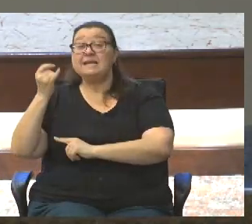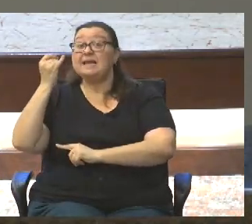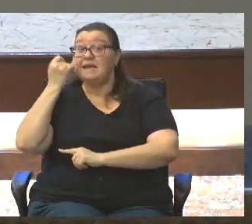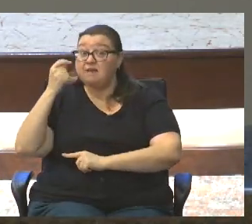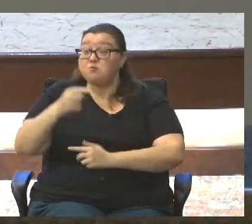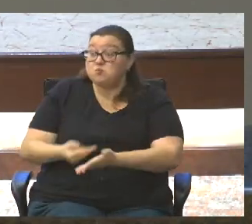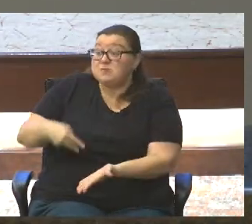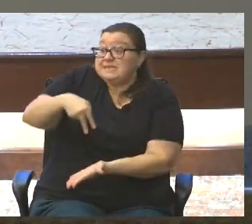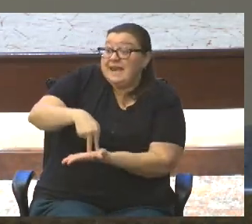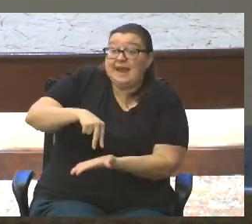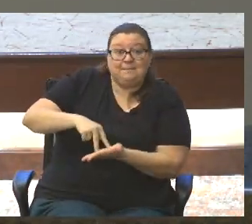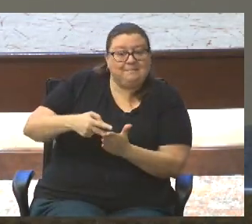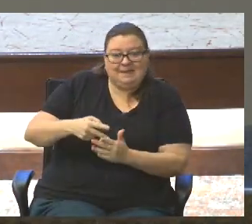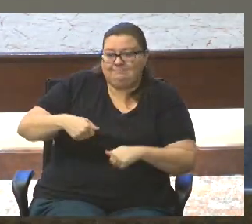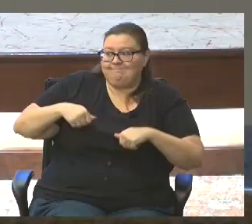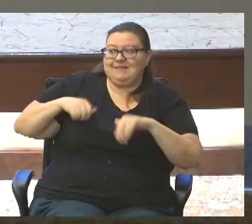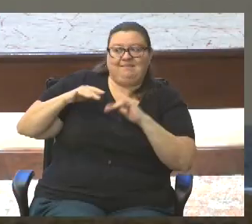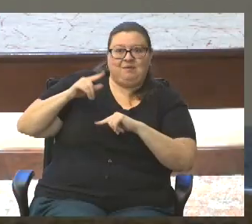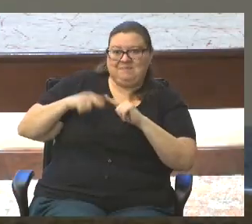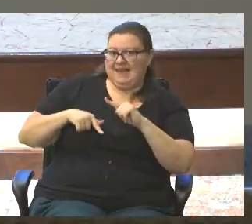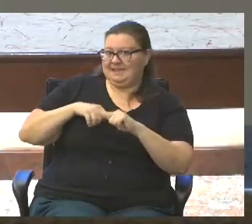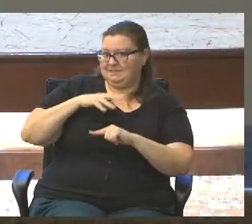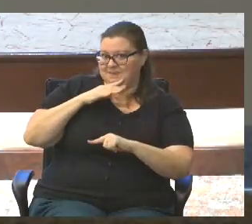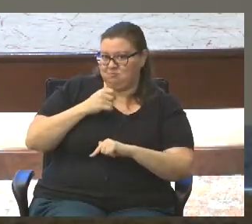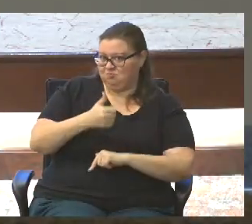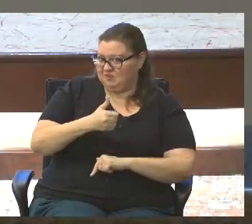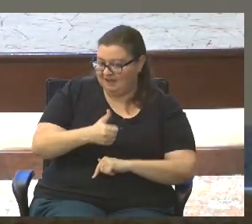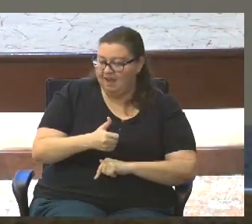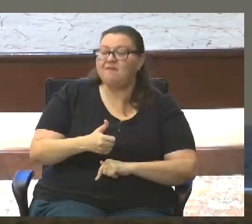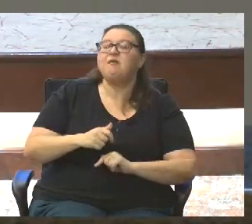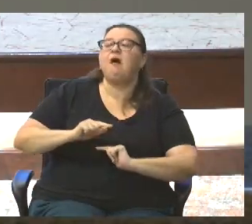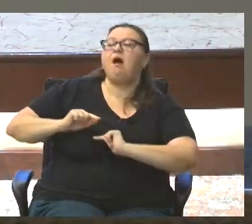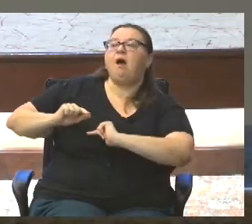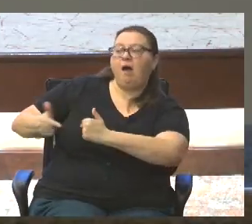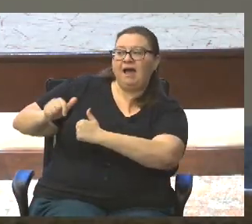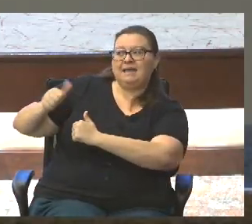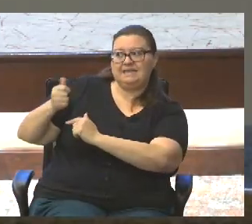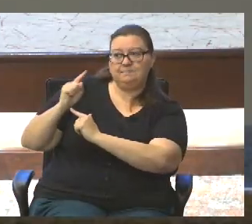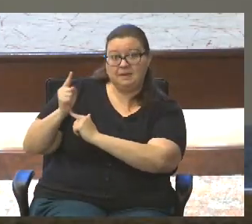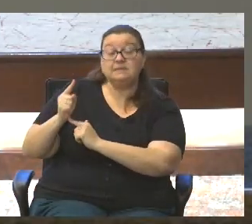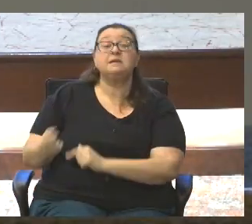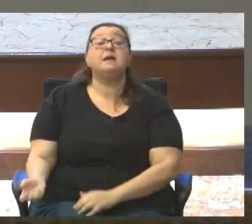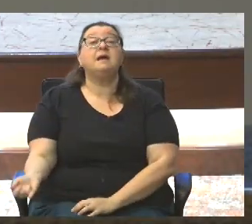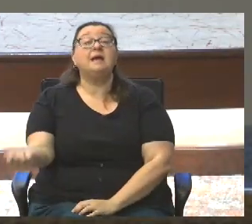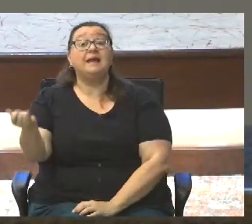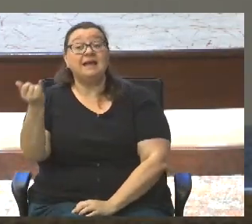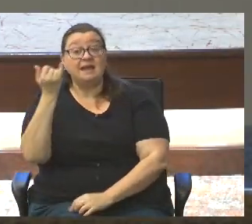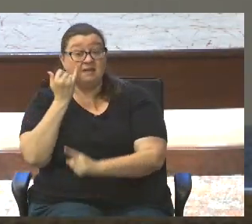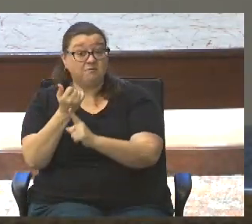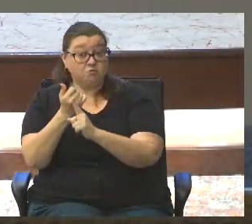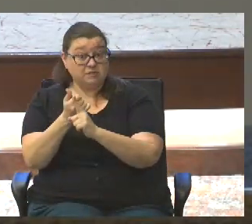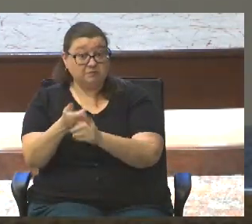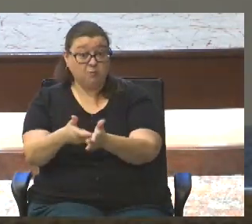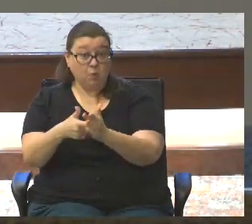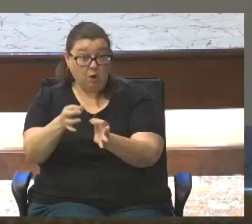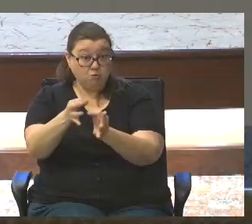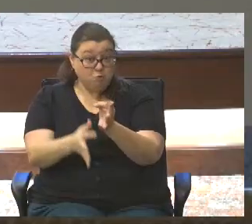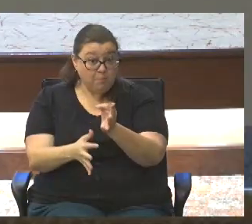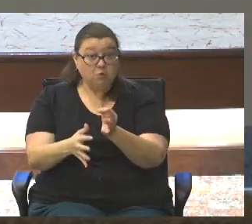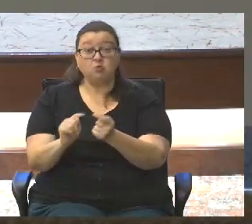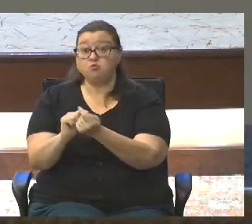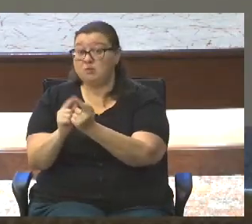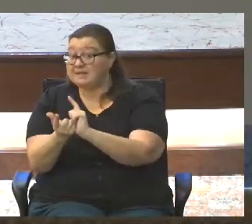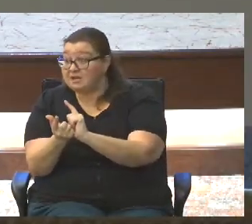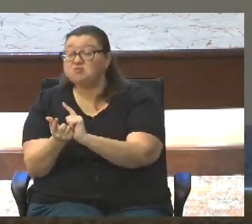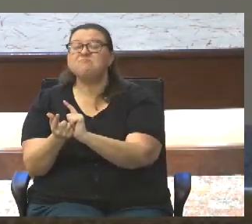right to speak on that item. For any person addressing the council through the use of a translator, the speaking time will be doubled to accommodate